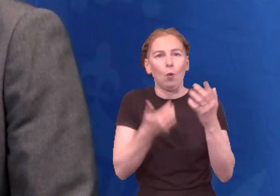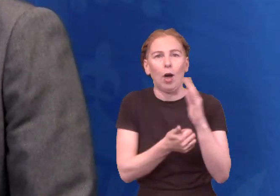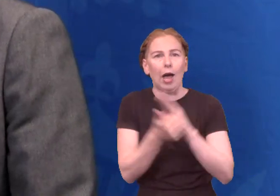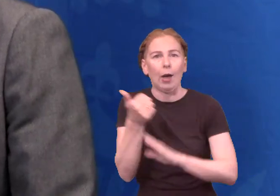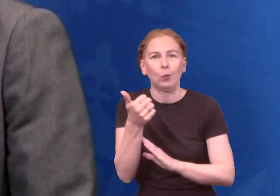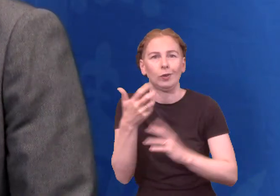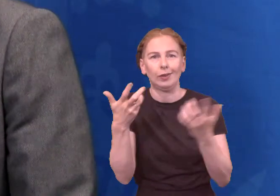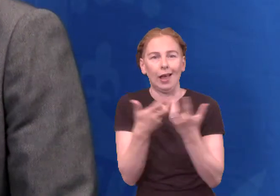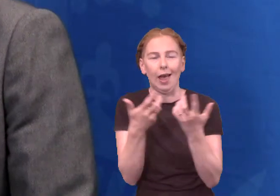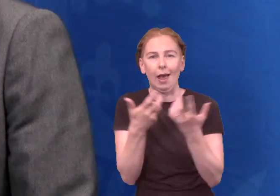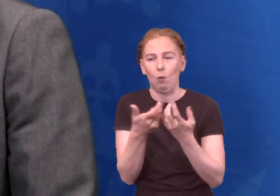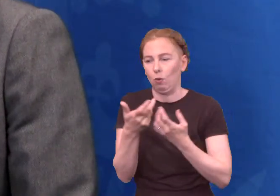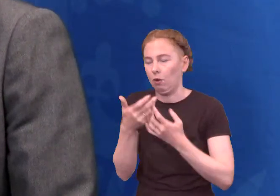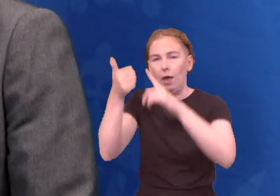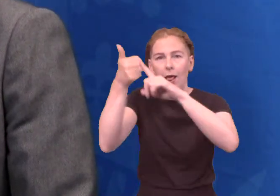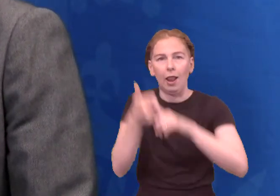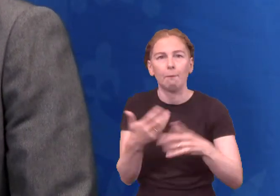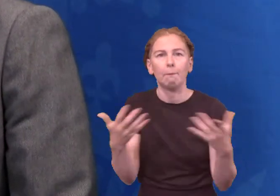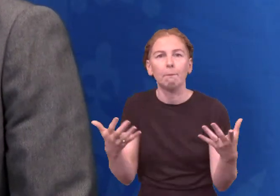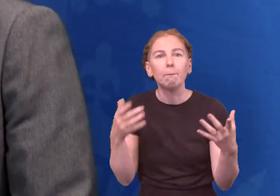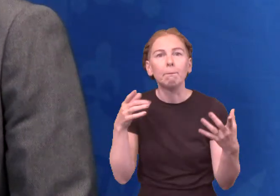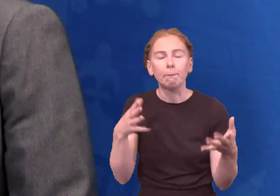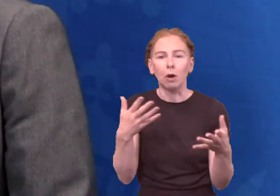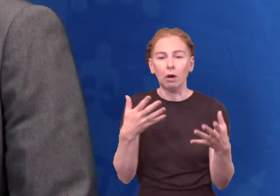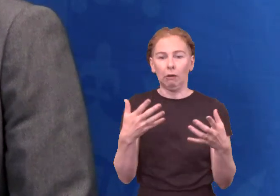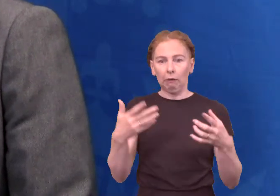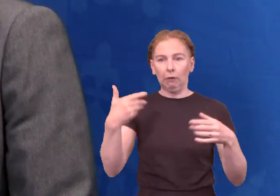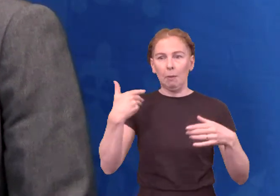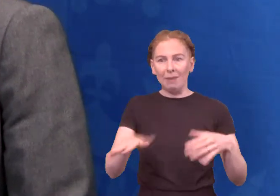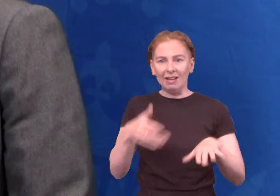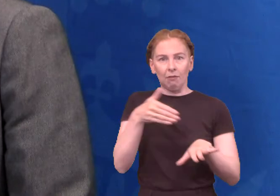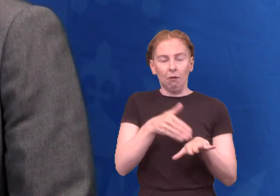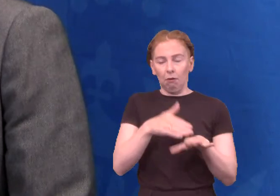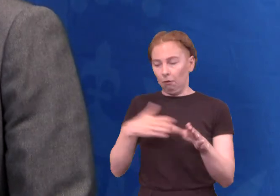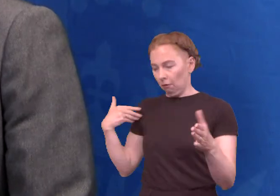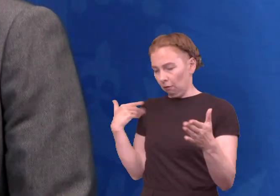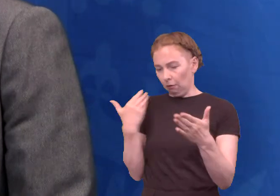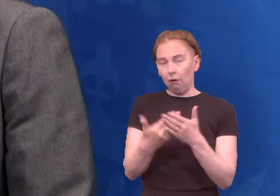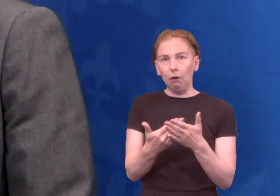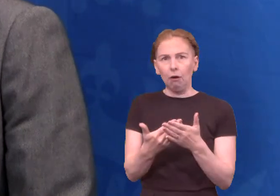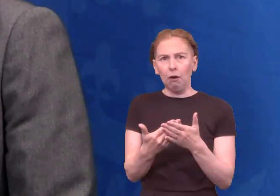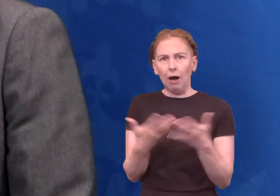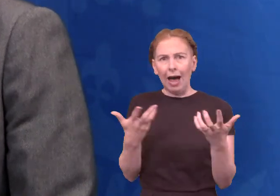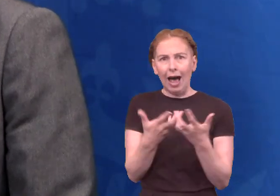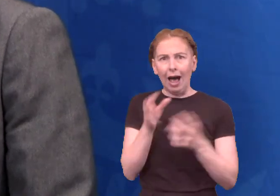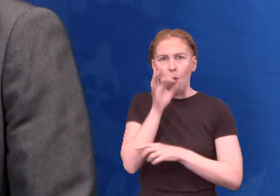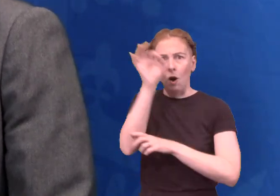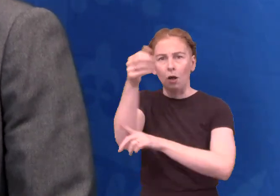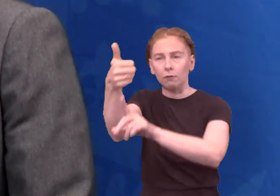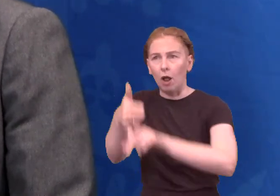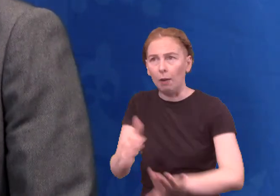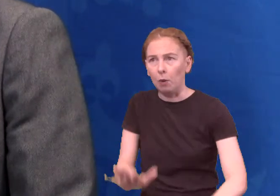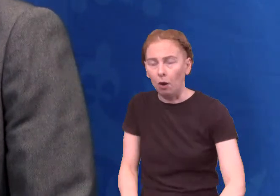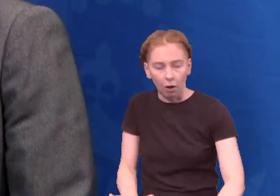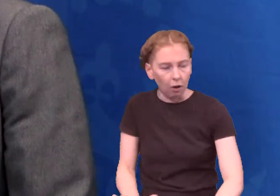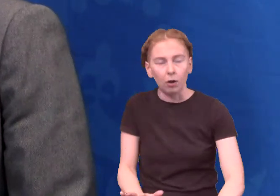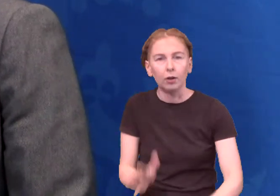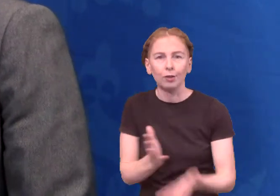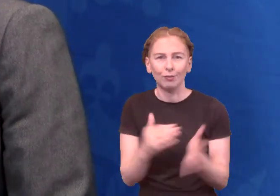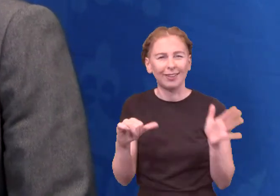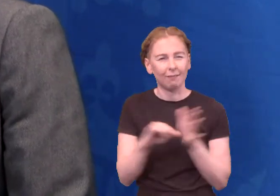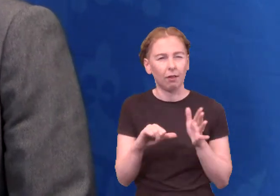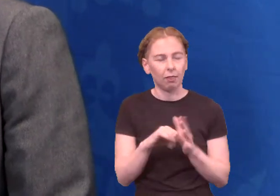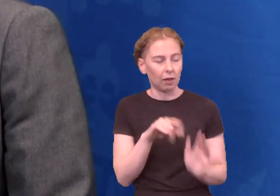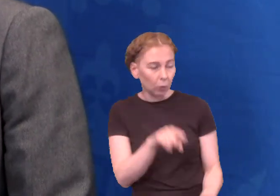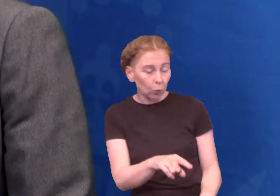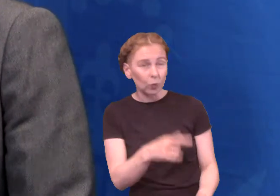what they've done in the intervening period. So it's really complicated to suggest to somebody who doesn't feel they're a victim that perhaps they are. There is